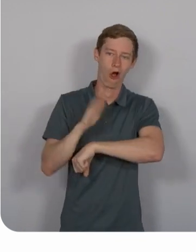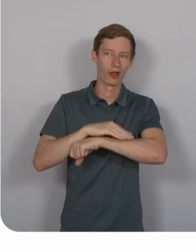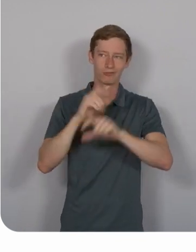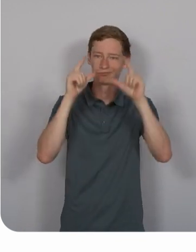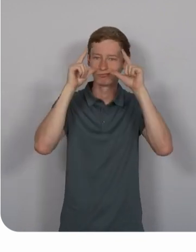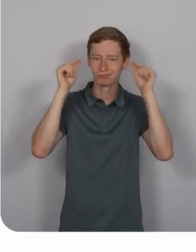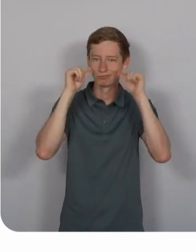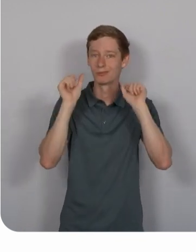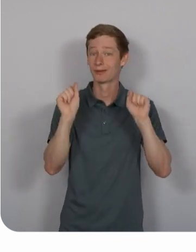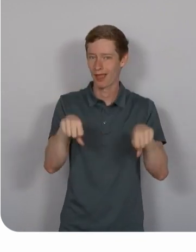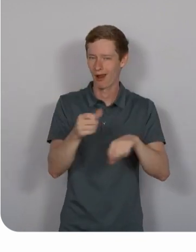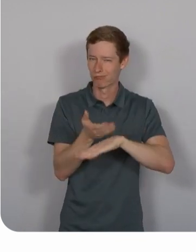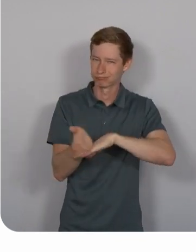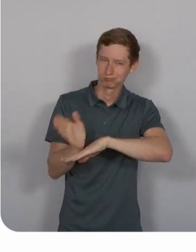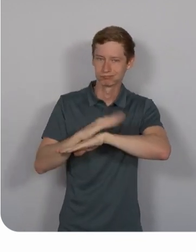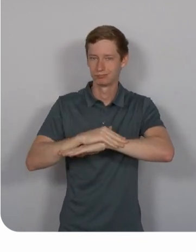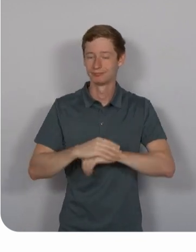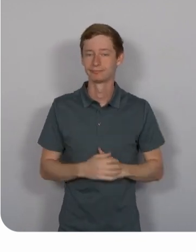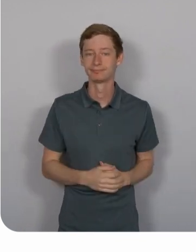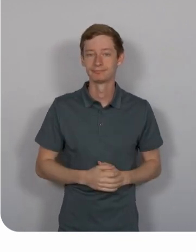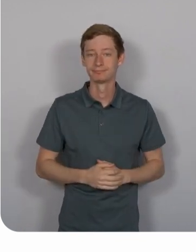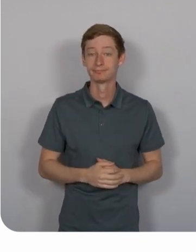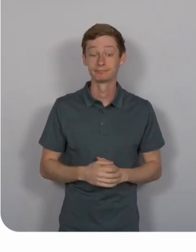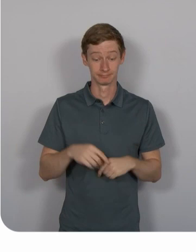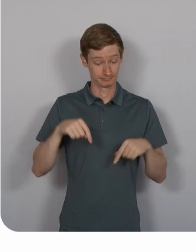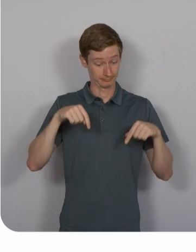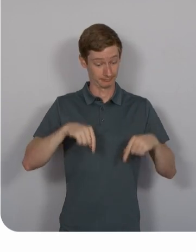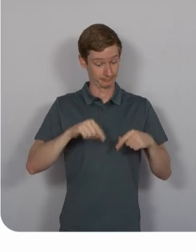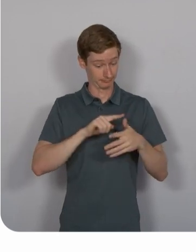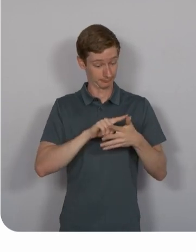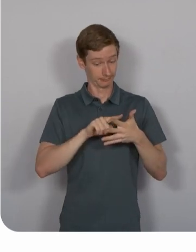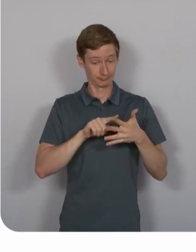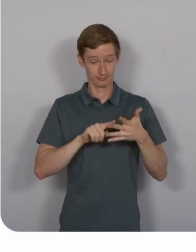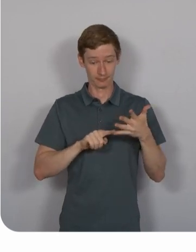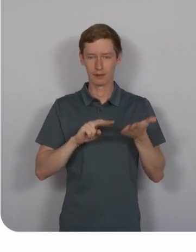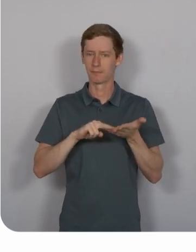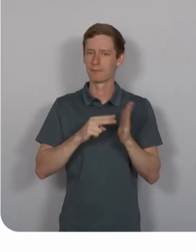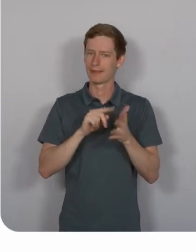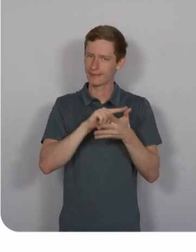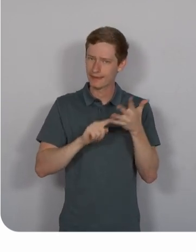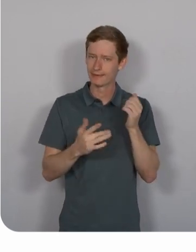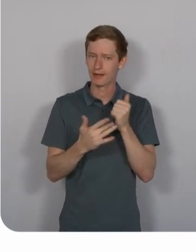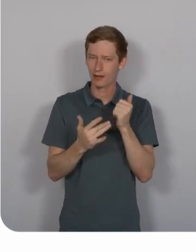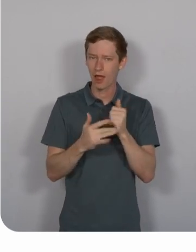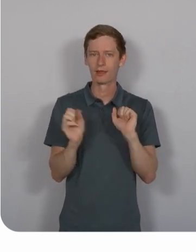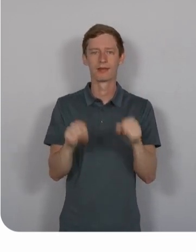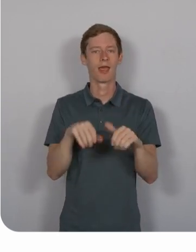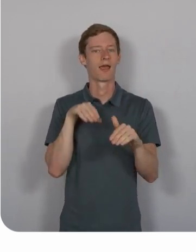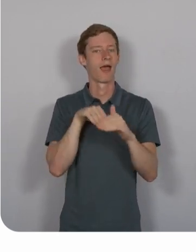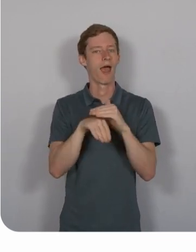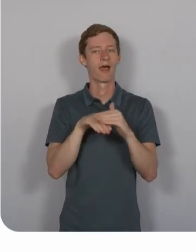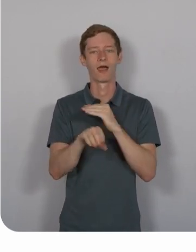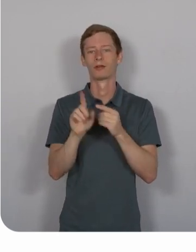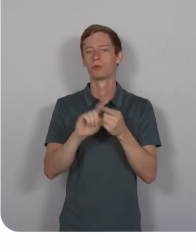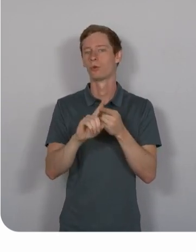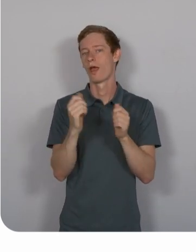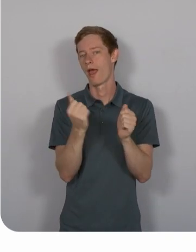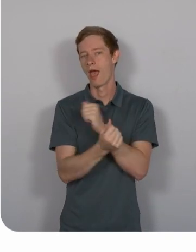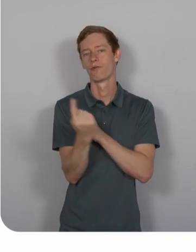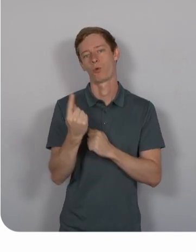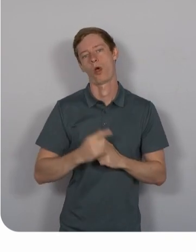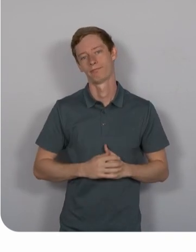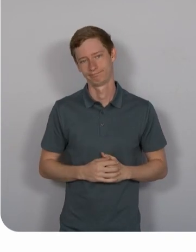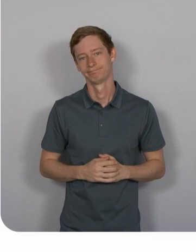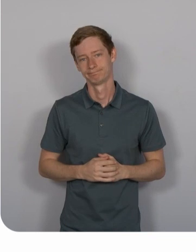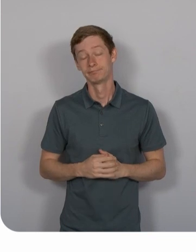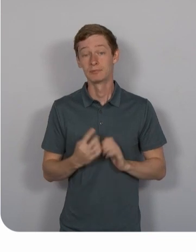Now, a big part of this innovation is about making sure that these technologies are accessible to everyone. Right? Sometimes